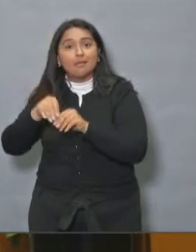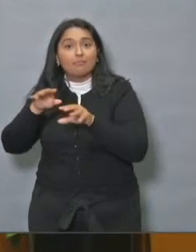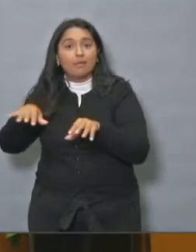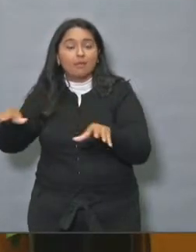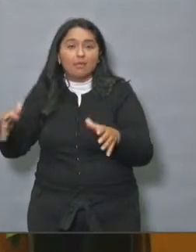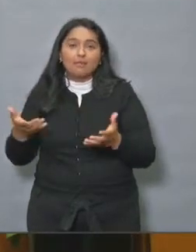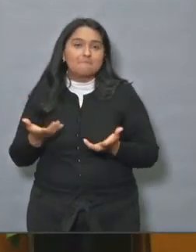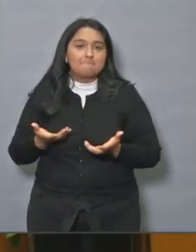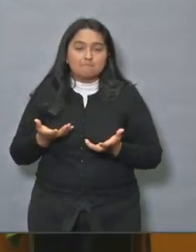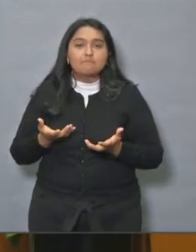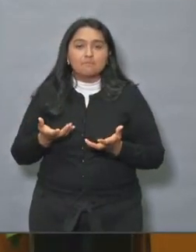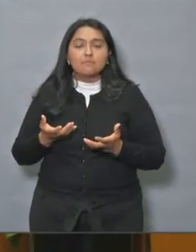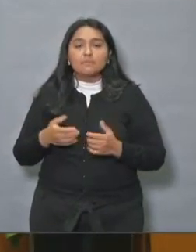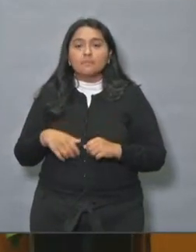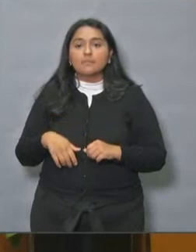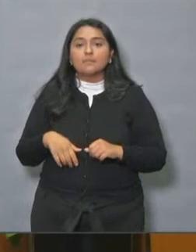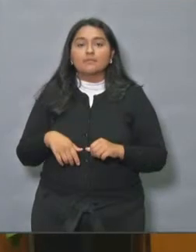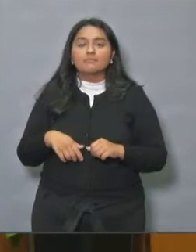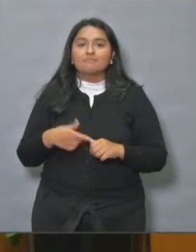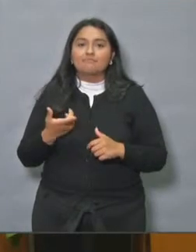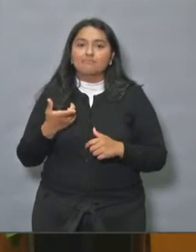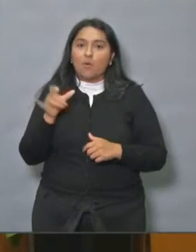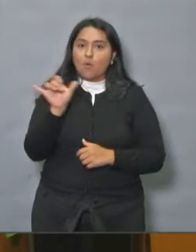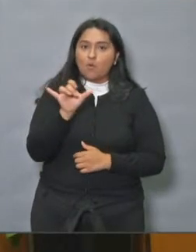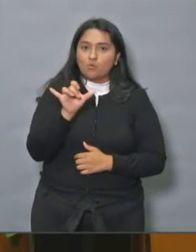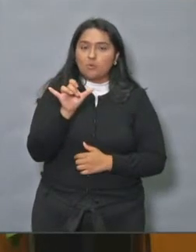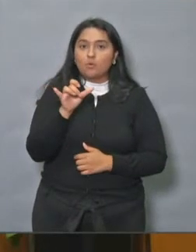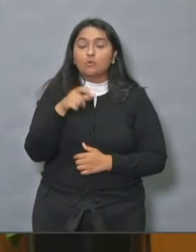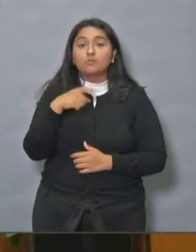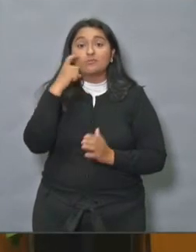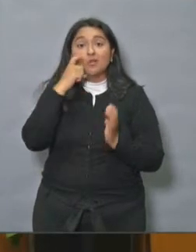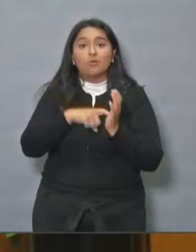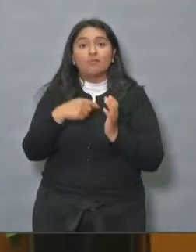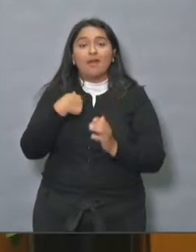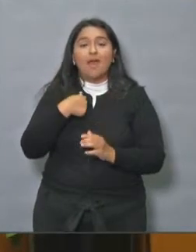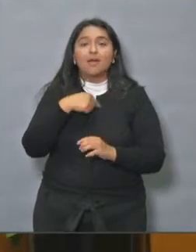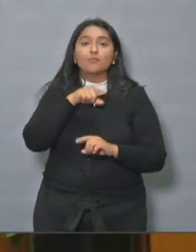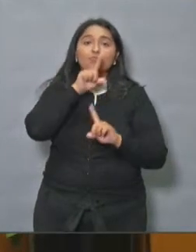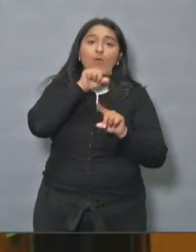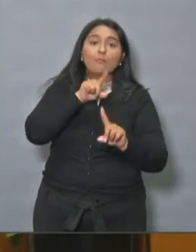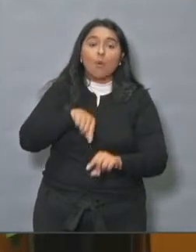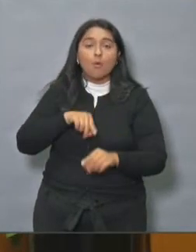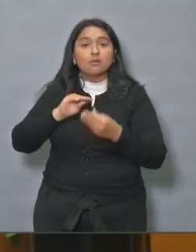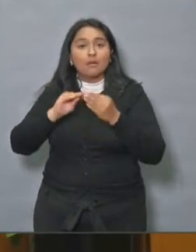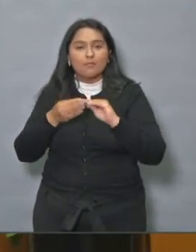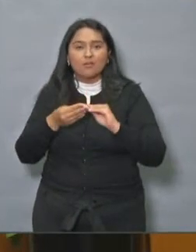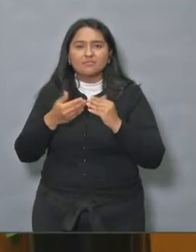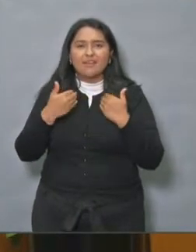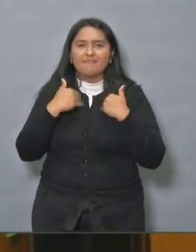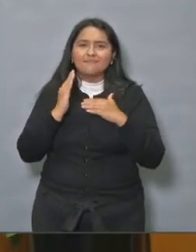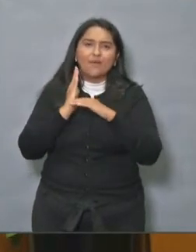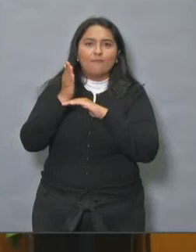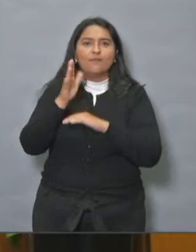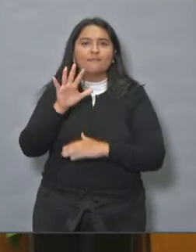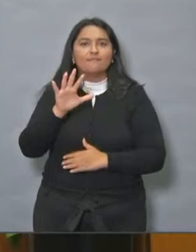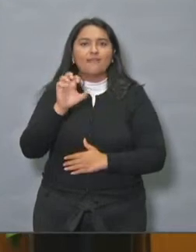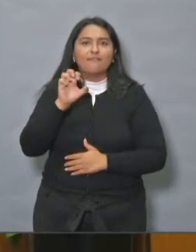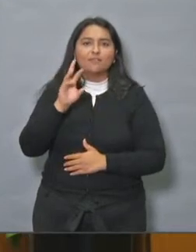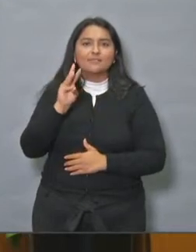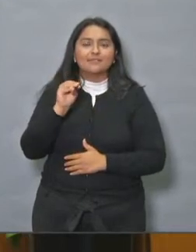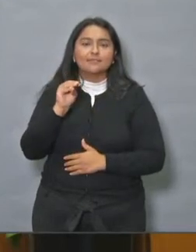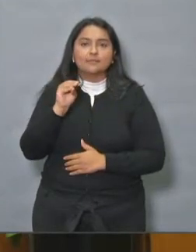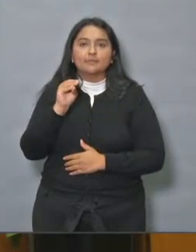was spread. It's also highly likely, as you note when I report that we have over 560